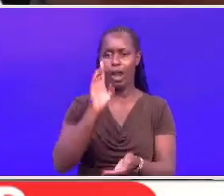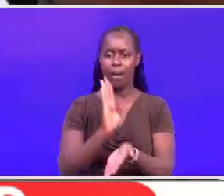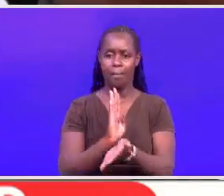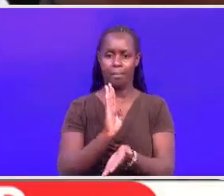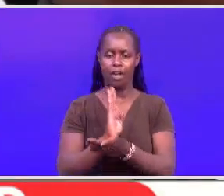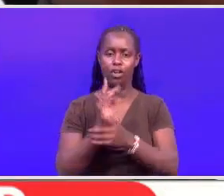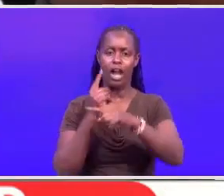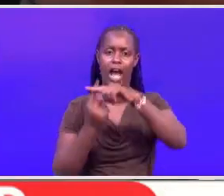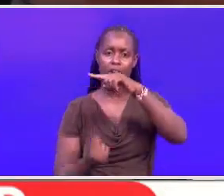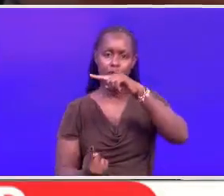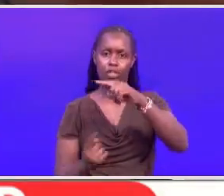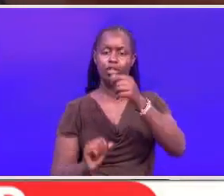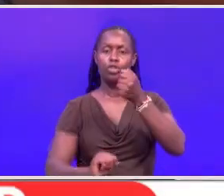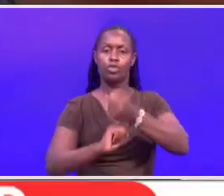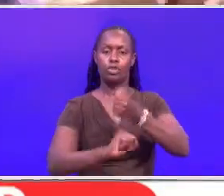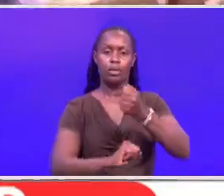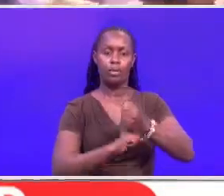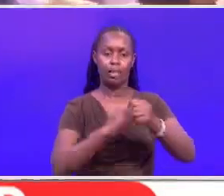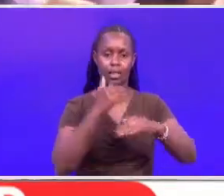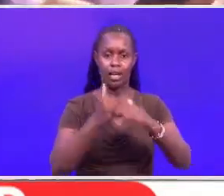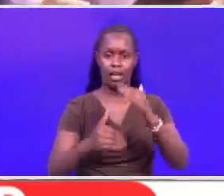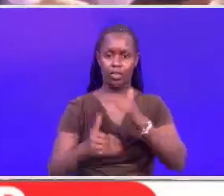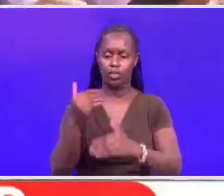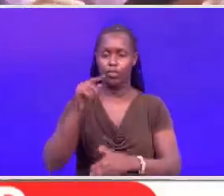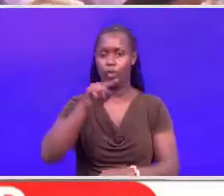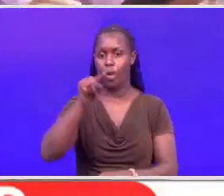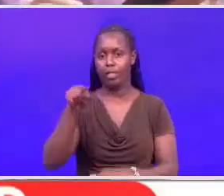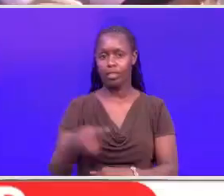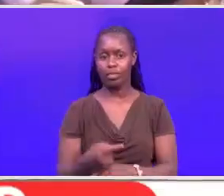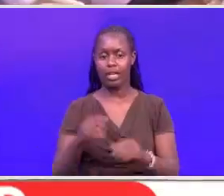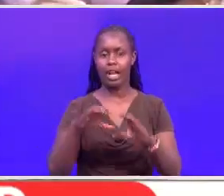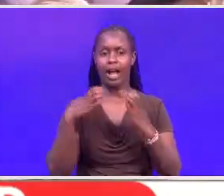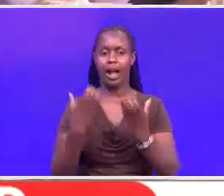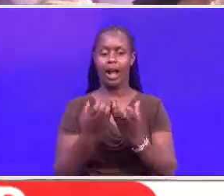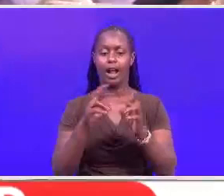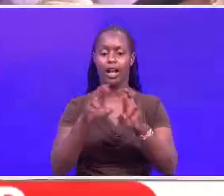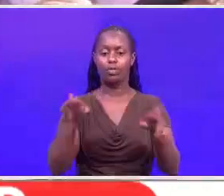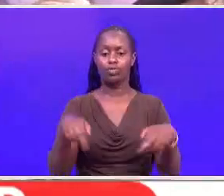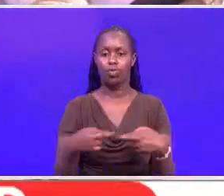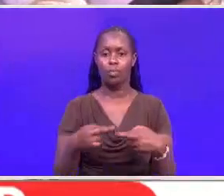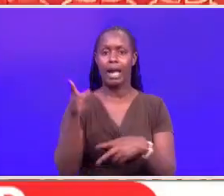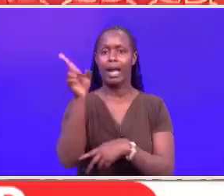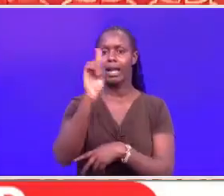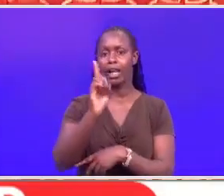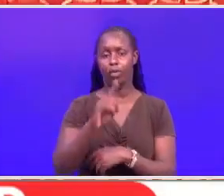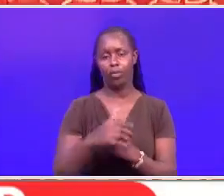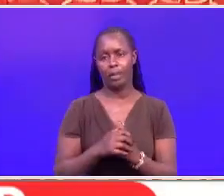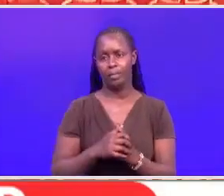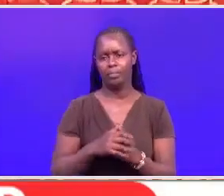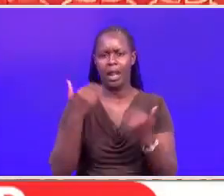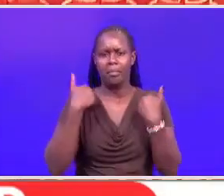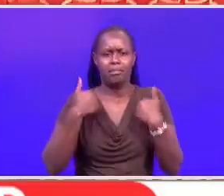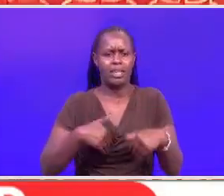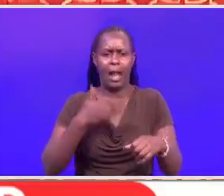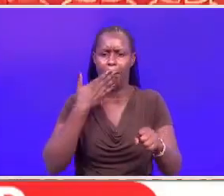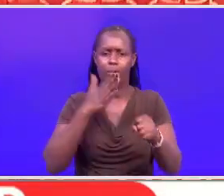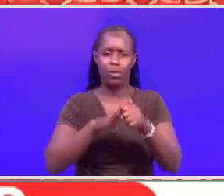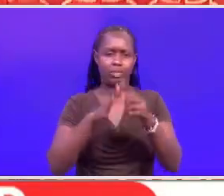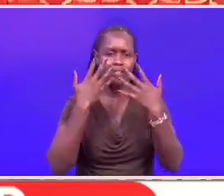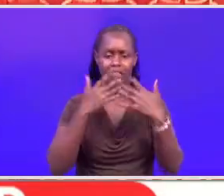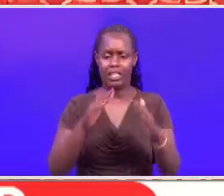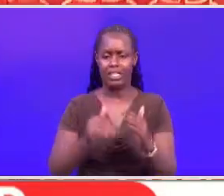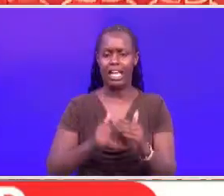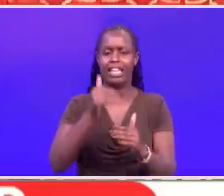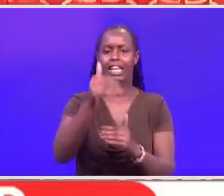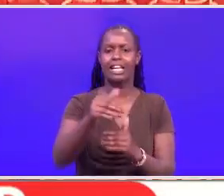annually to support the construction of 1,000 classrooms in Nairobi County. Because I made a commitment in the next 3 years,